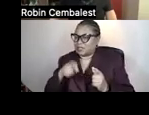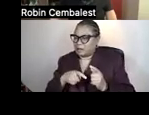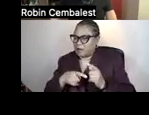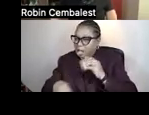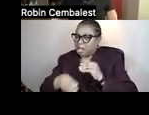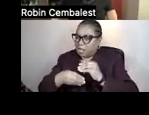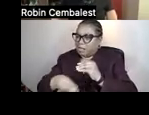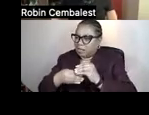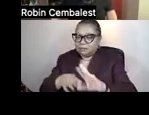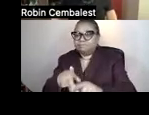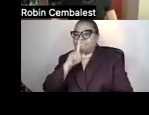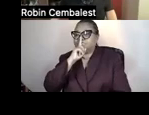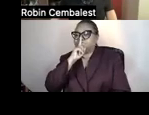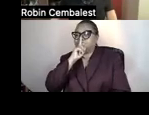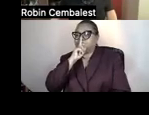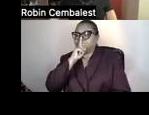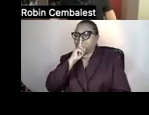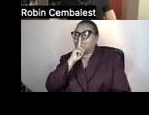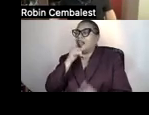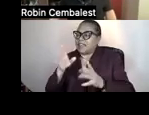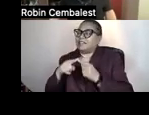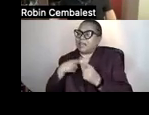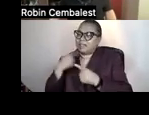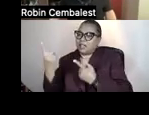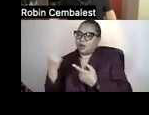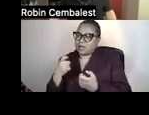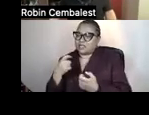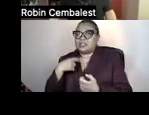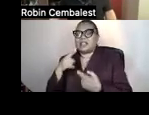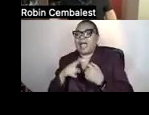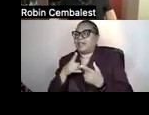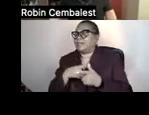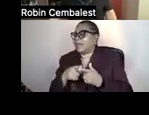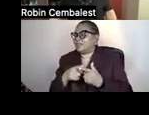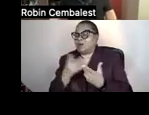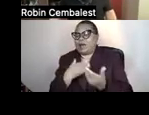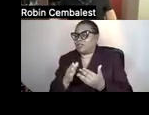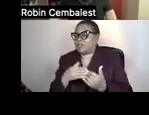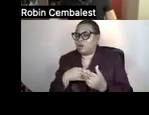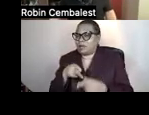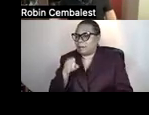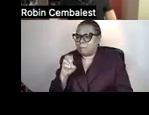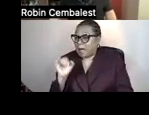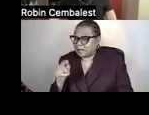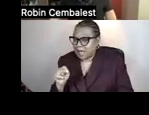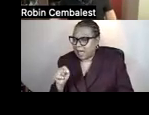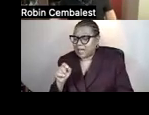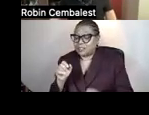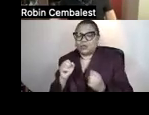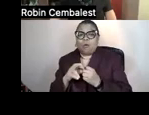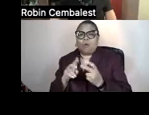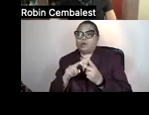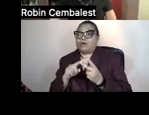fill the quiet moments. Let them get their questions out, and whether you're on a podcast or with